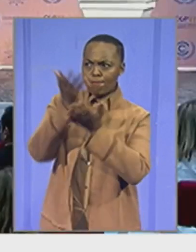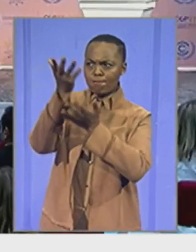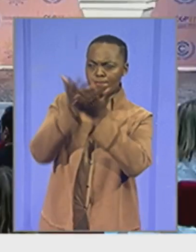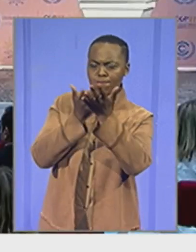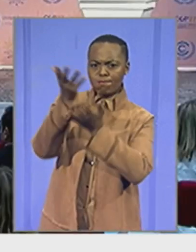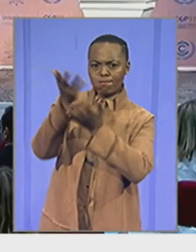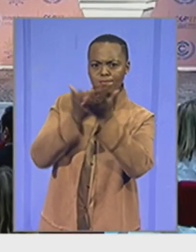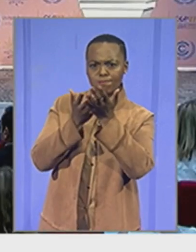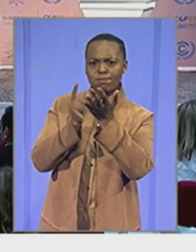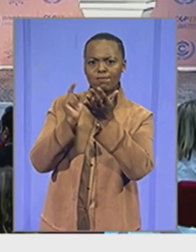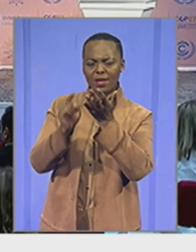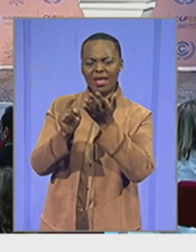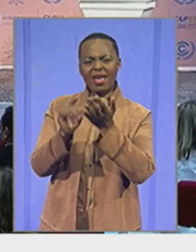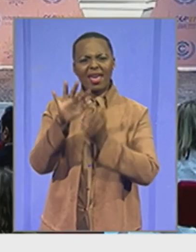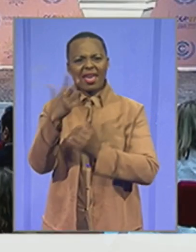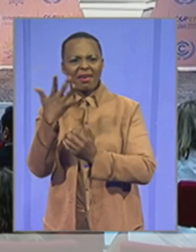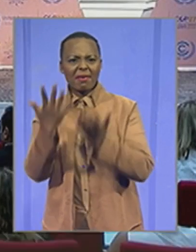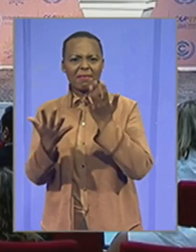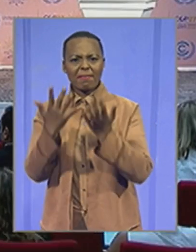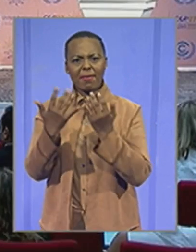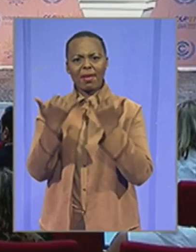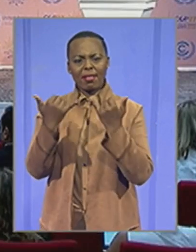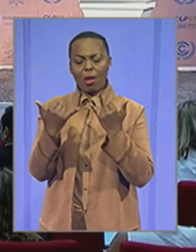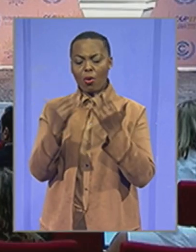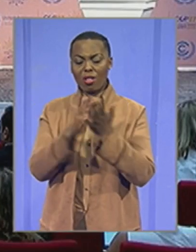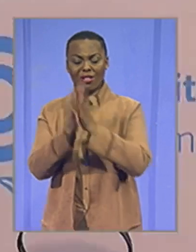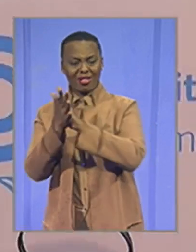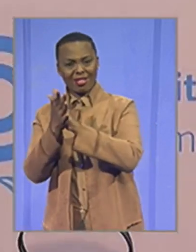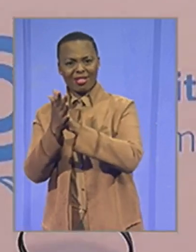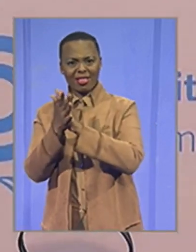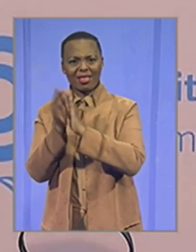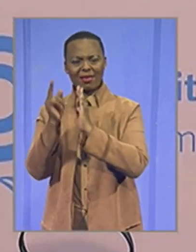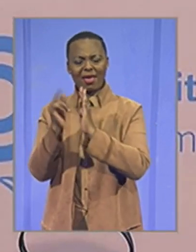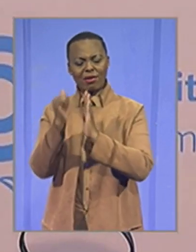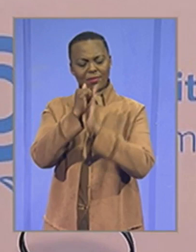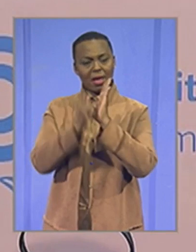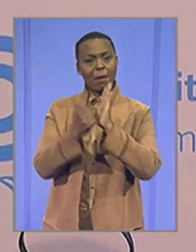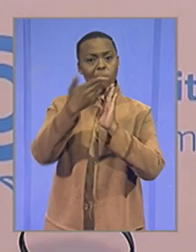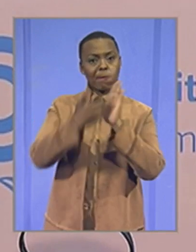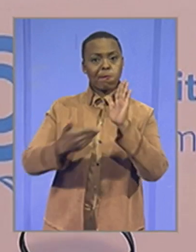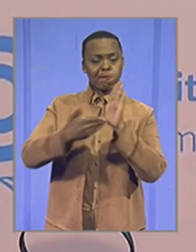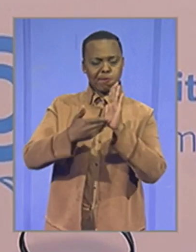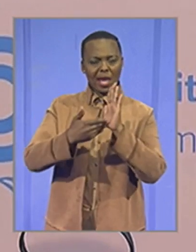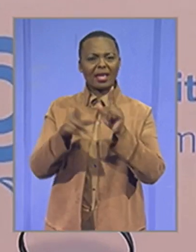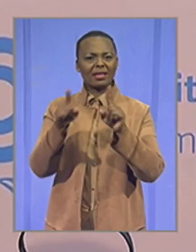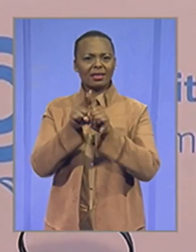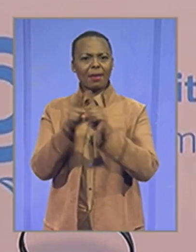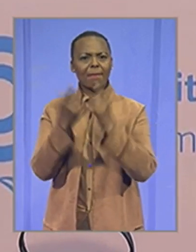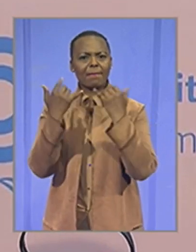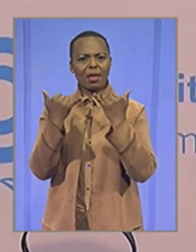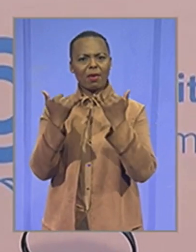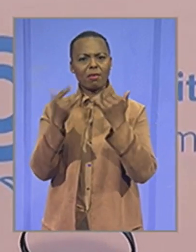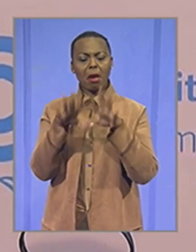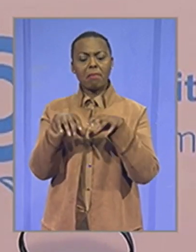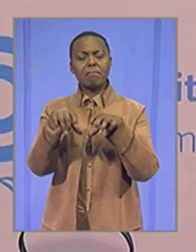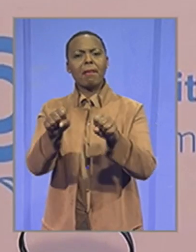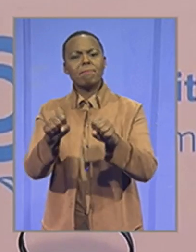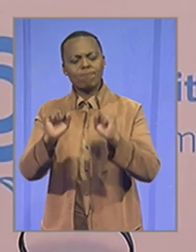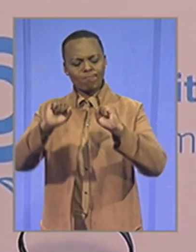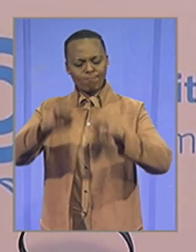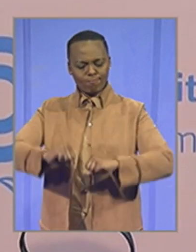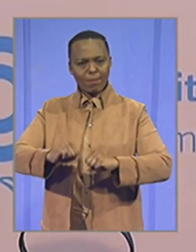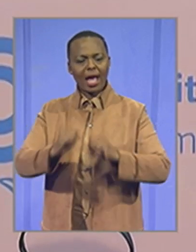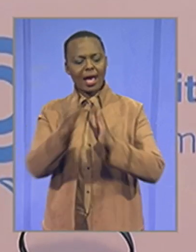not loss and damage would even be on the agenda, and the fact that it has been adopted as an